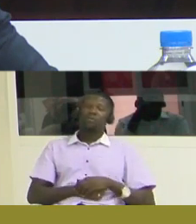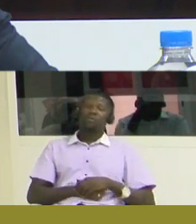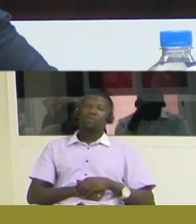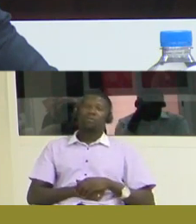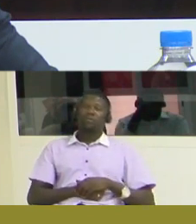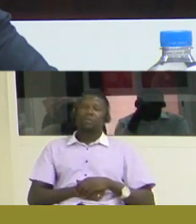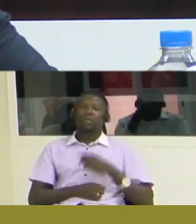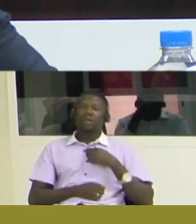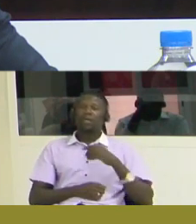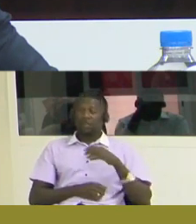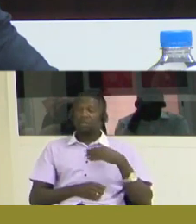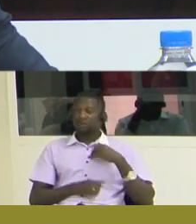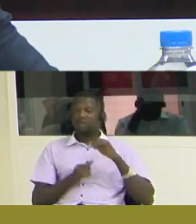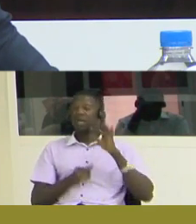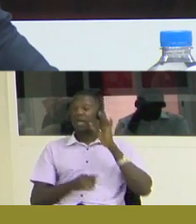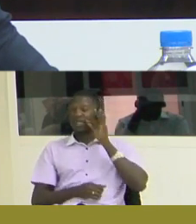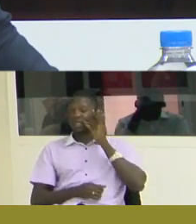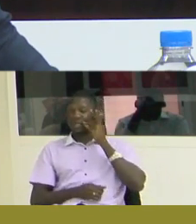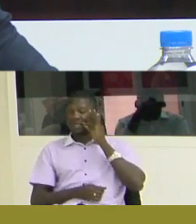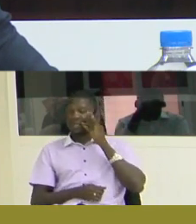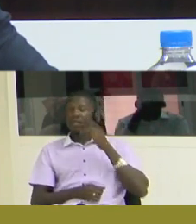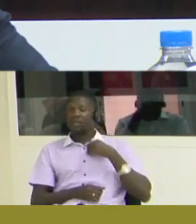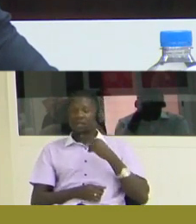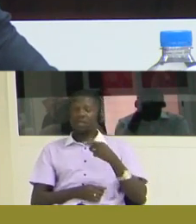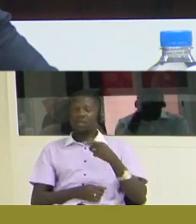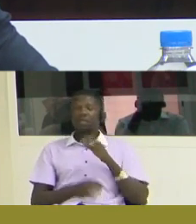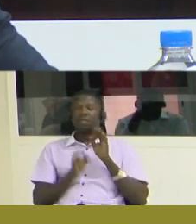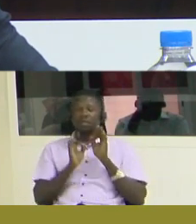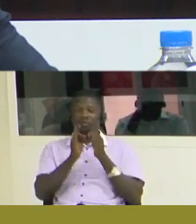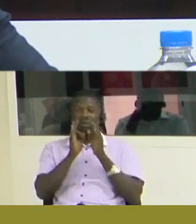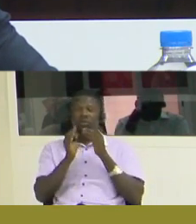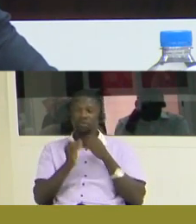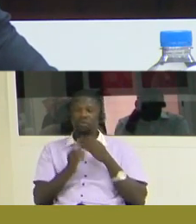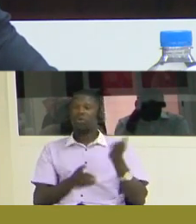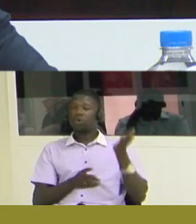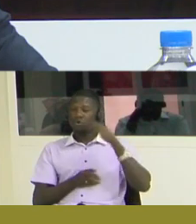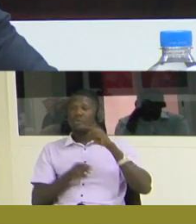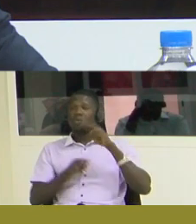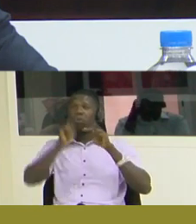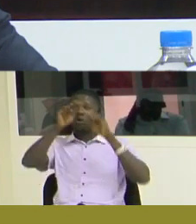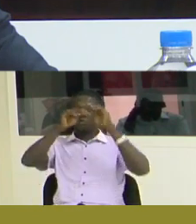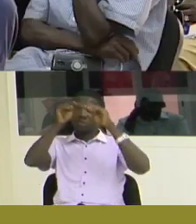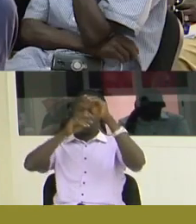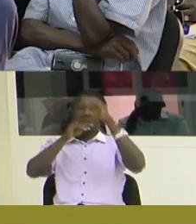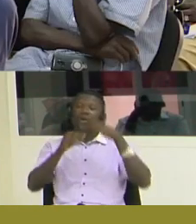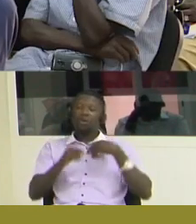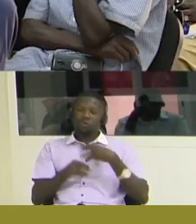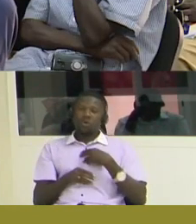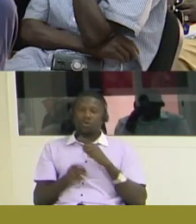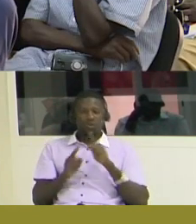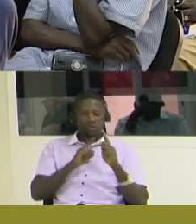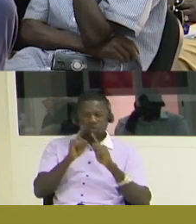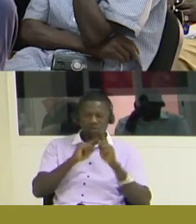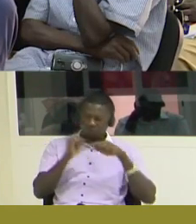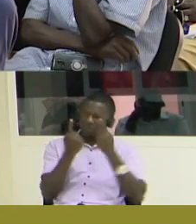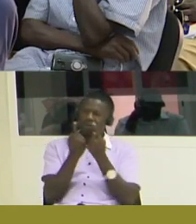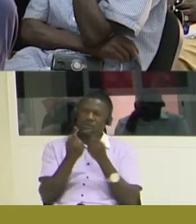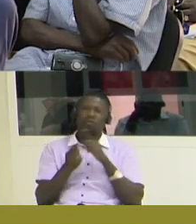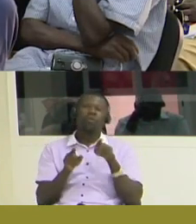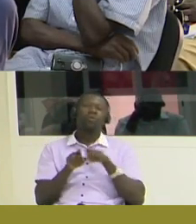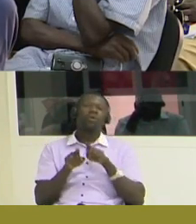he got him and he told him to to come upstairs that he wanted to discuss something with